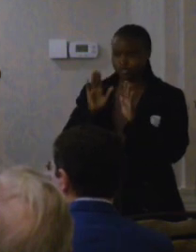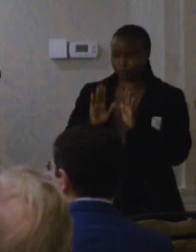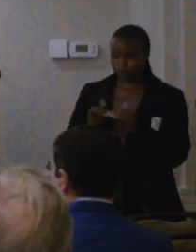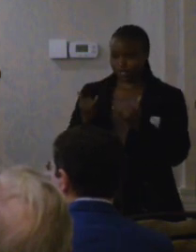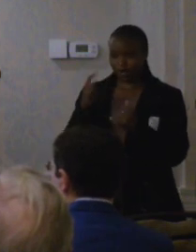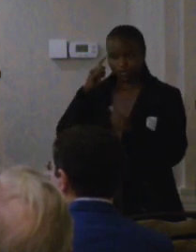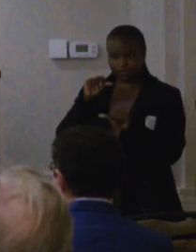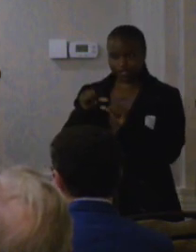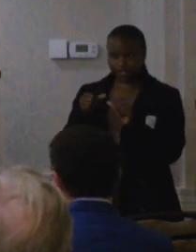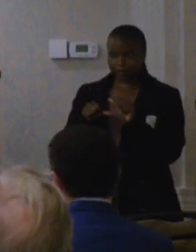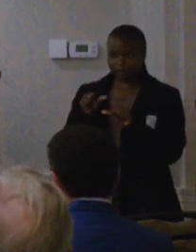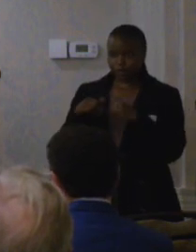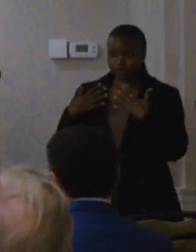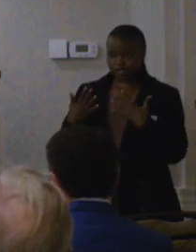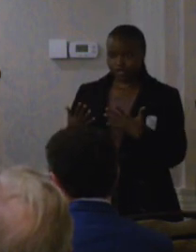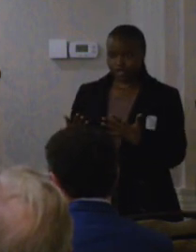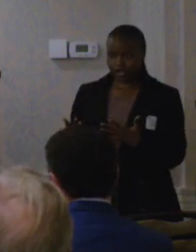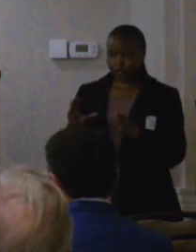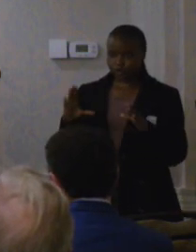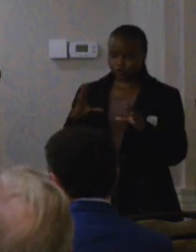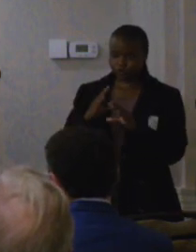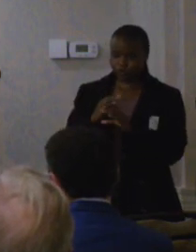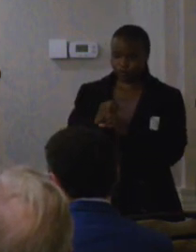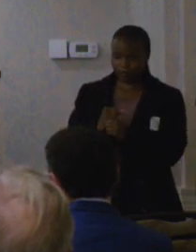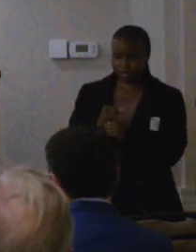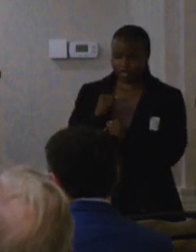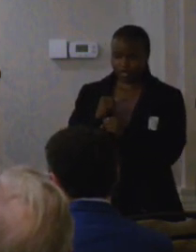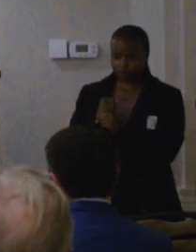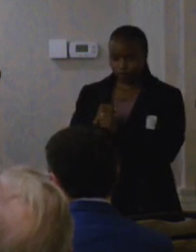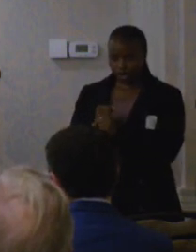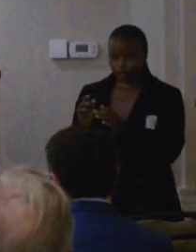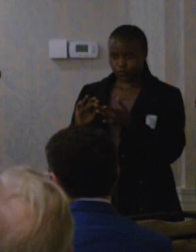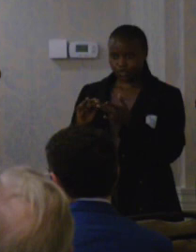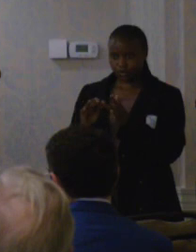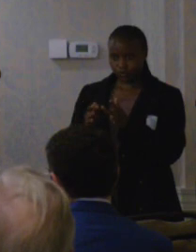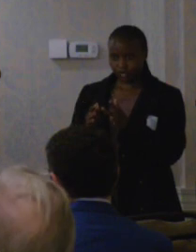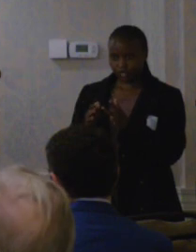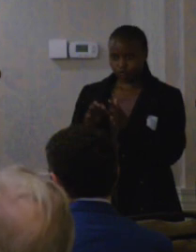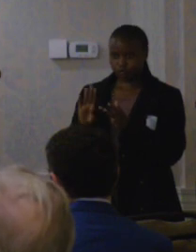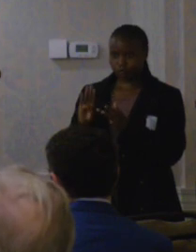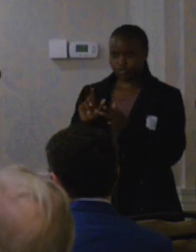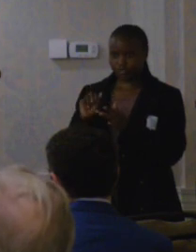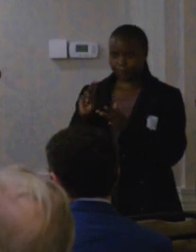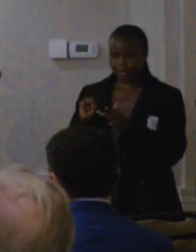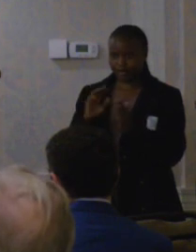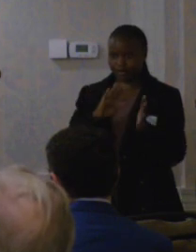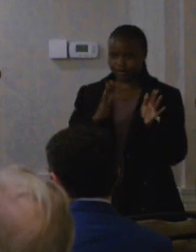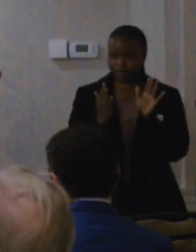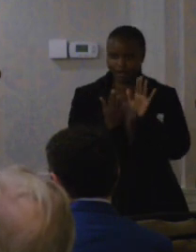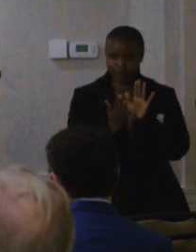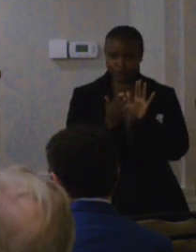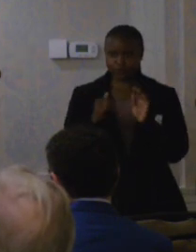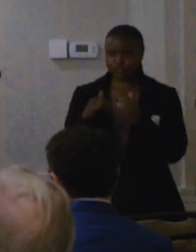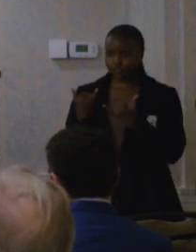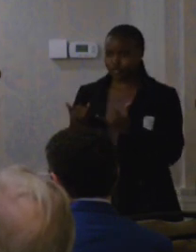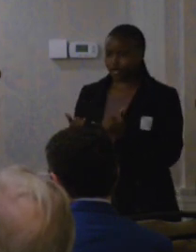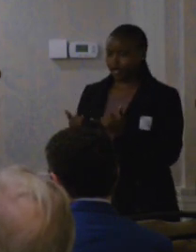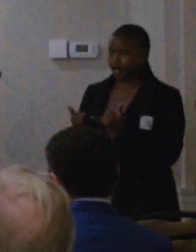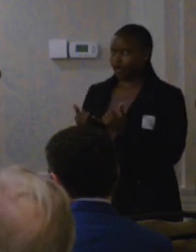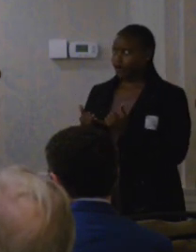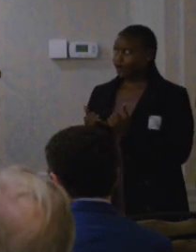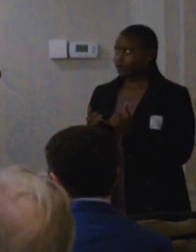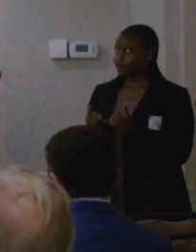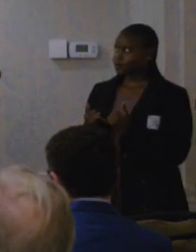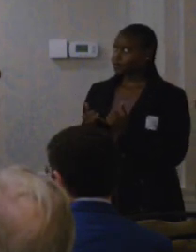thinking about that, how about the combined with the online to be the blended approach. And when the